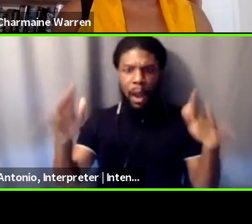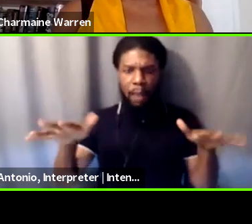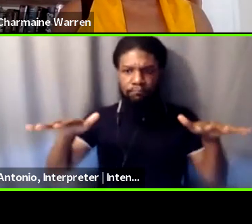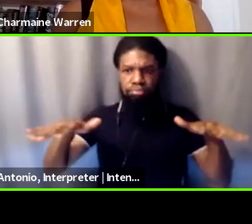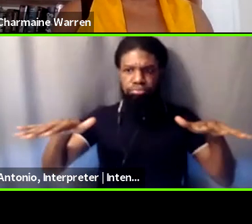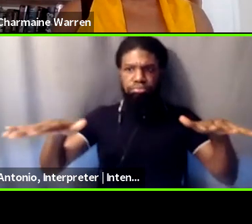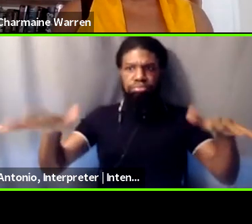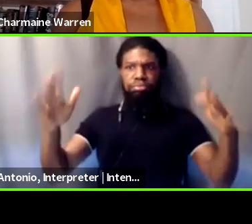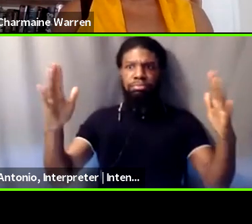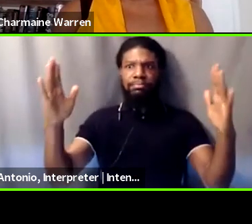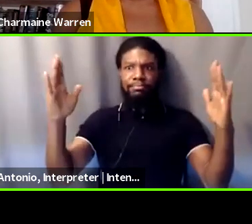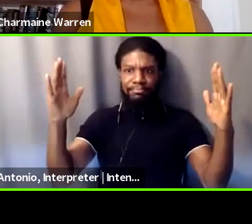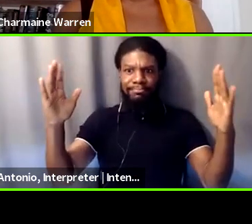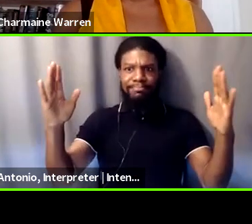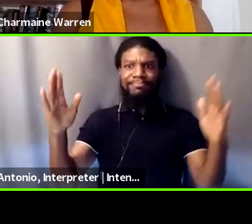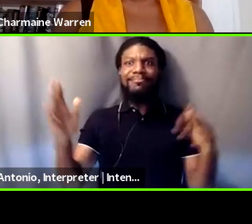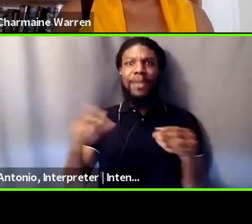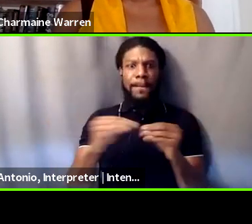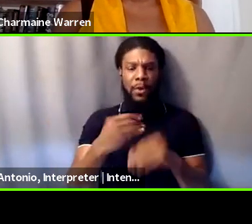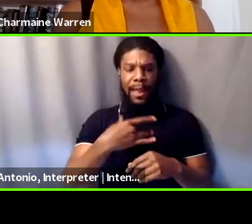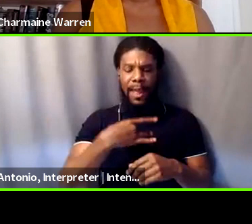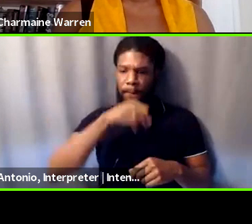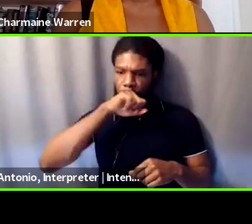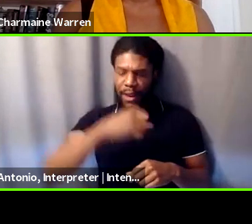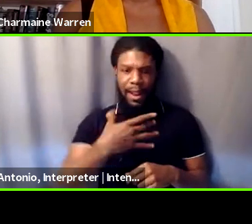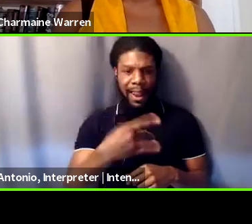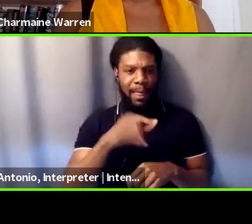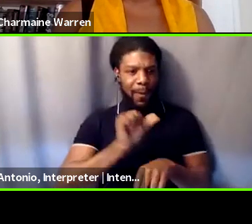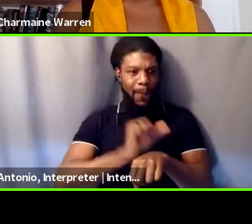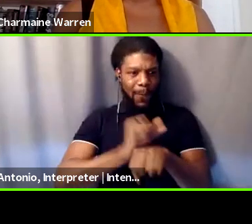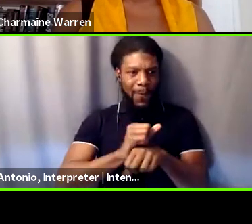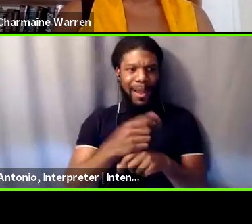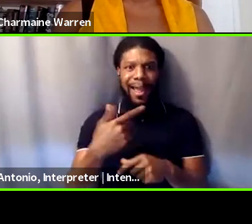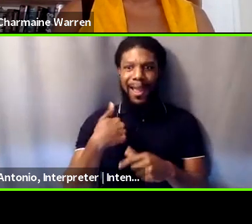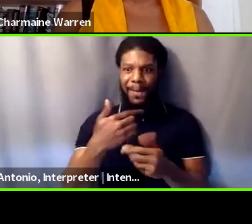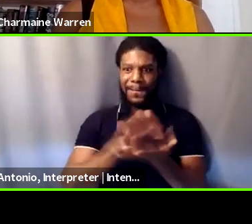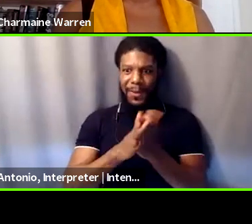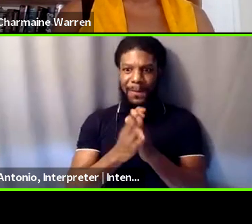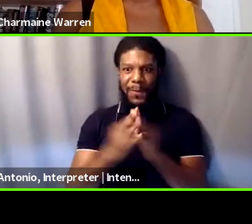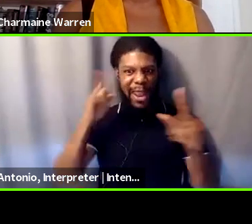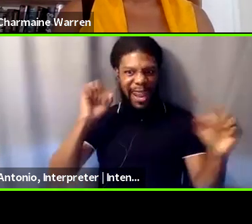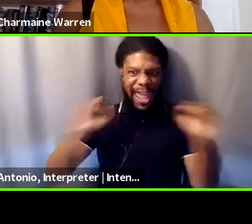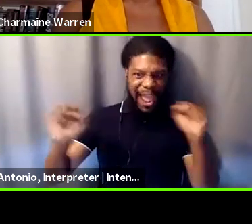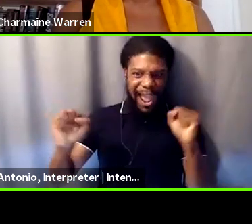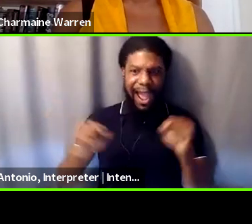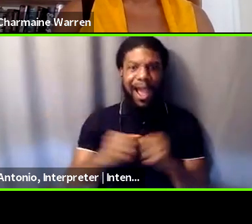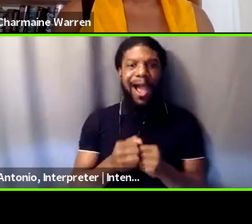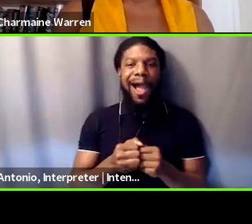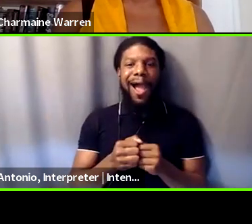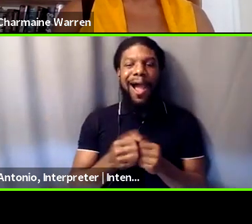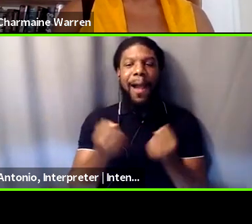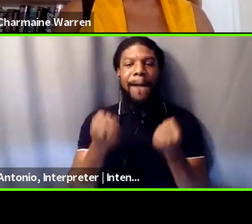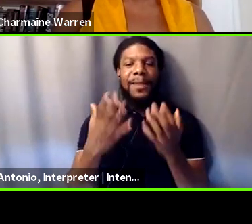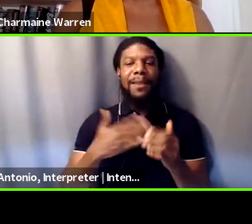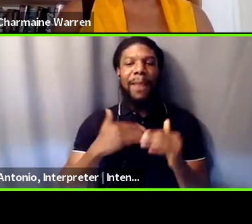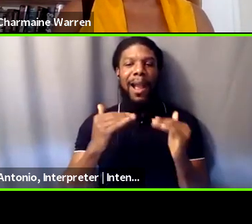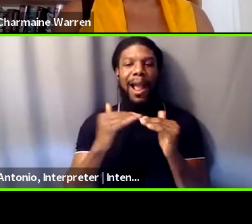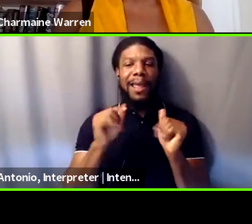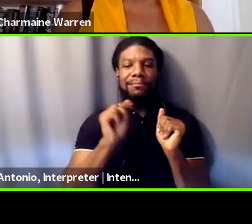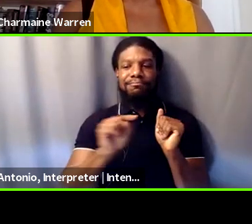am. And yeah, happily, a lot of my colleagues really like that, because feedback is given, because